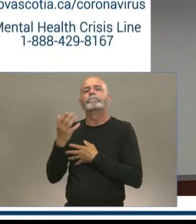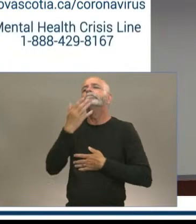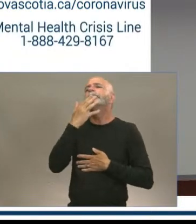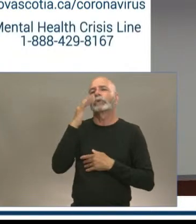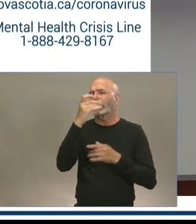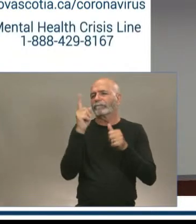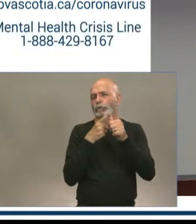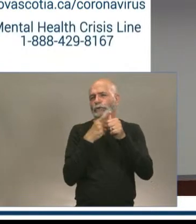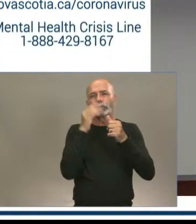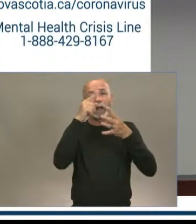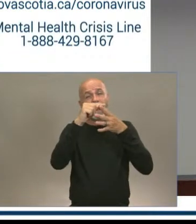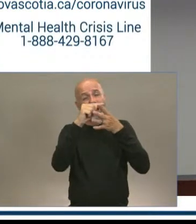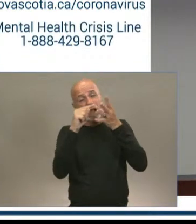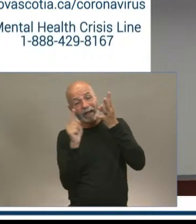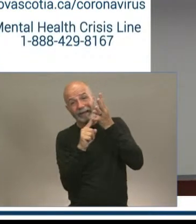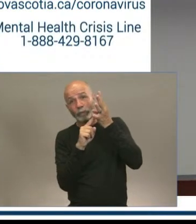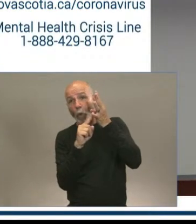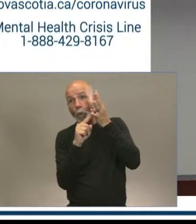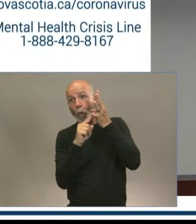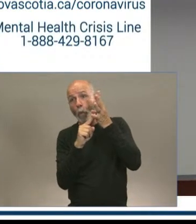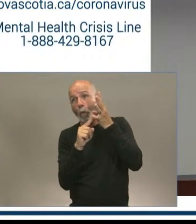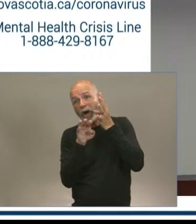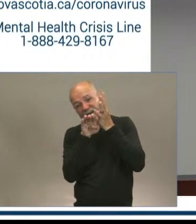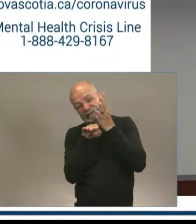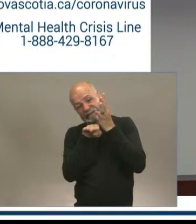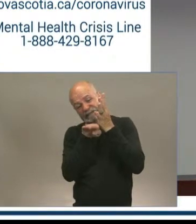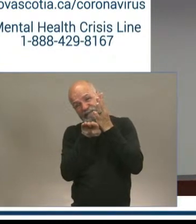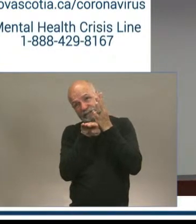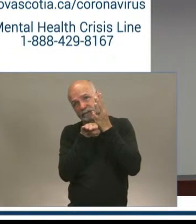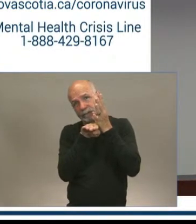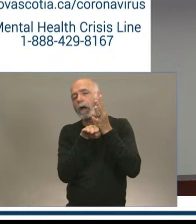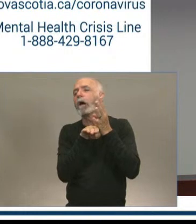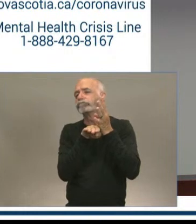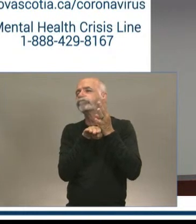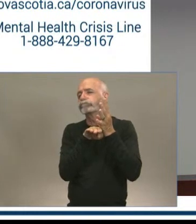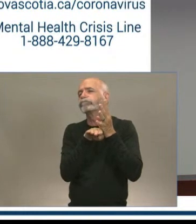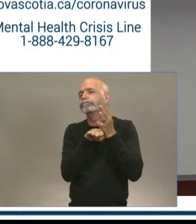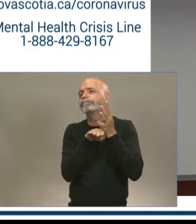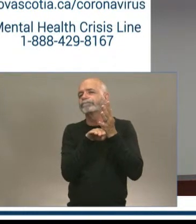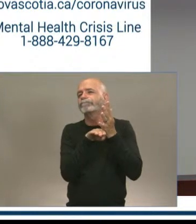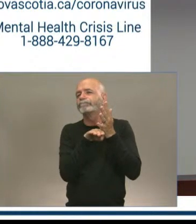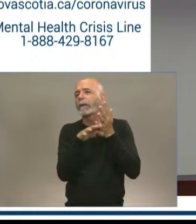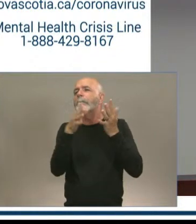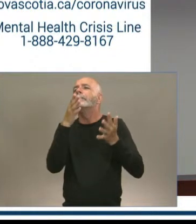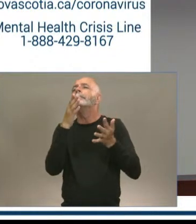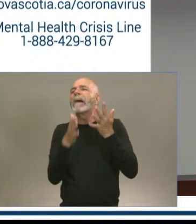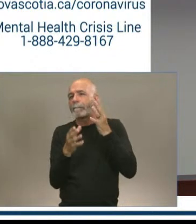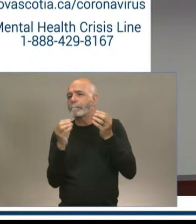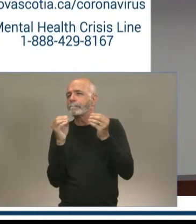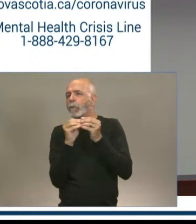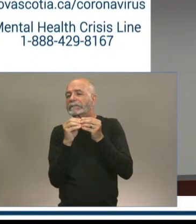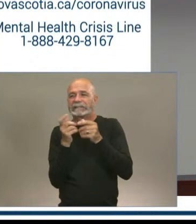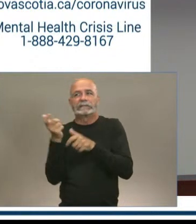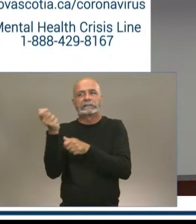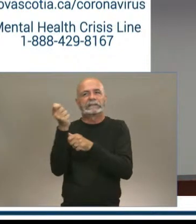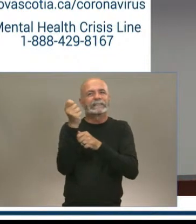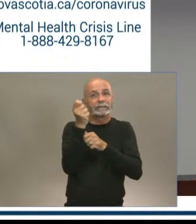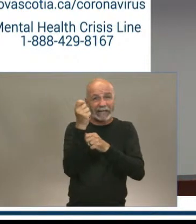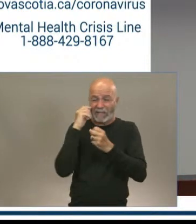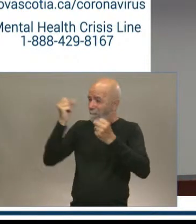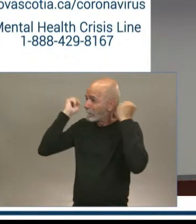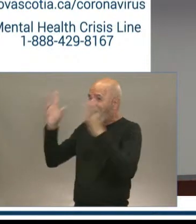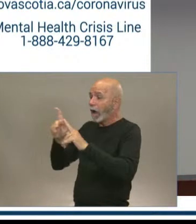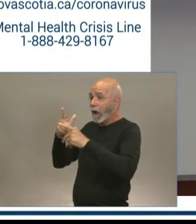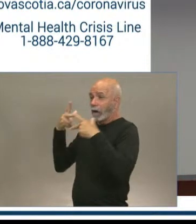and beyond. But this is another place where we need more and more, vaccine coverage in the community to protect